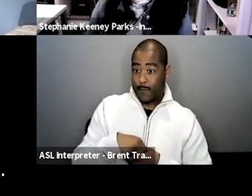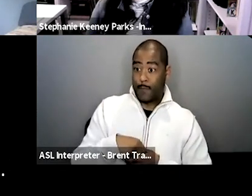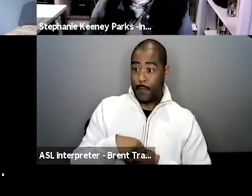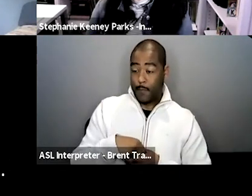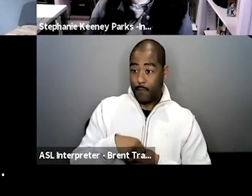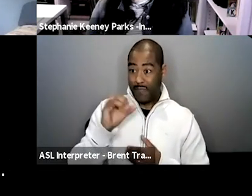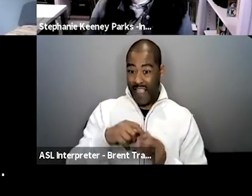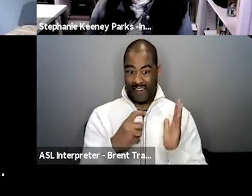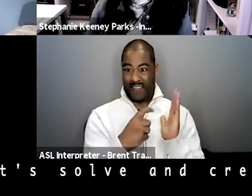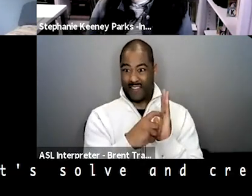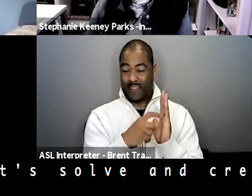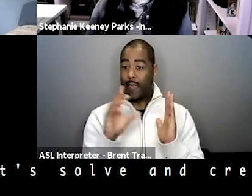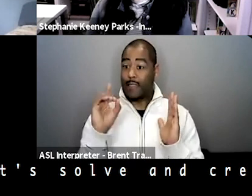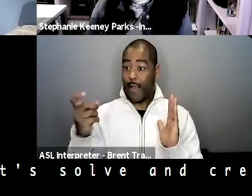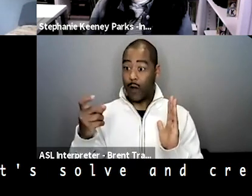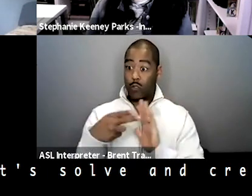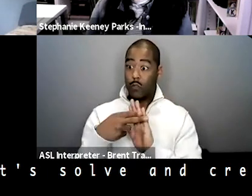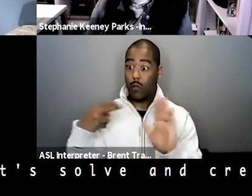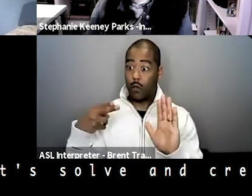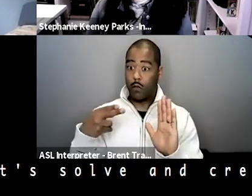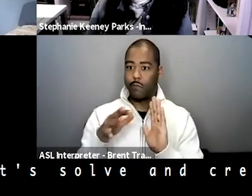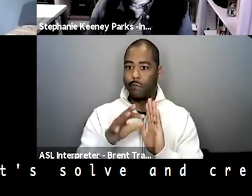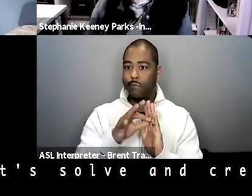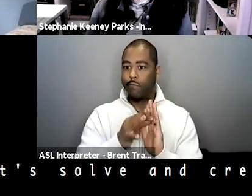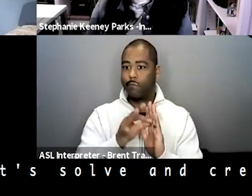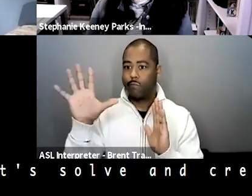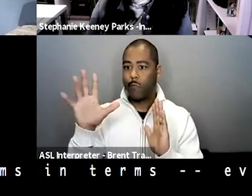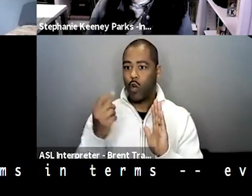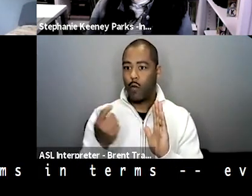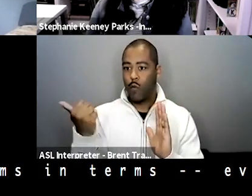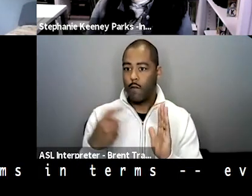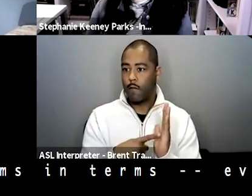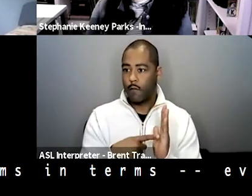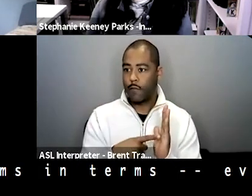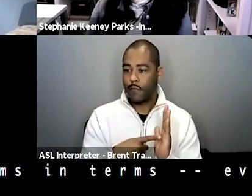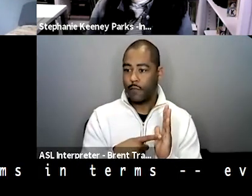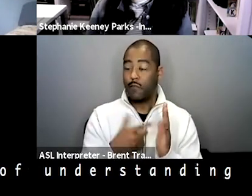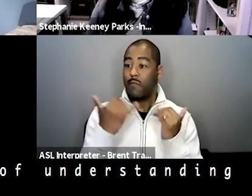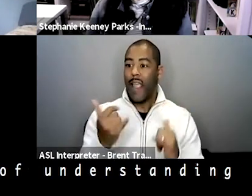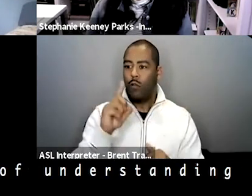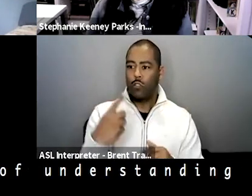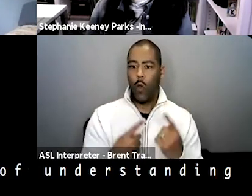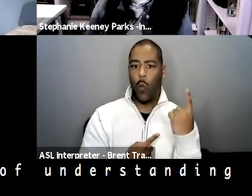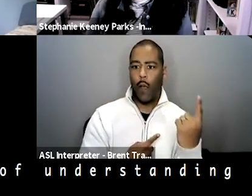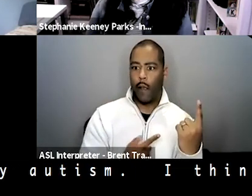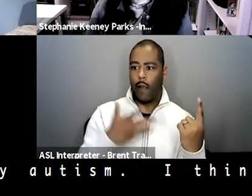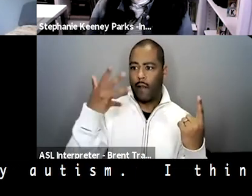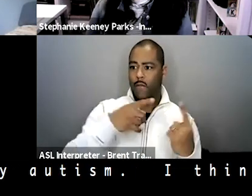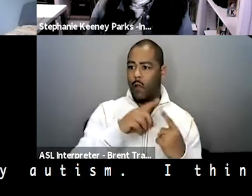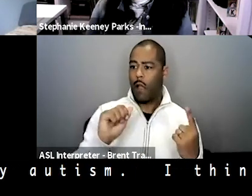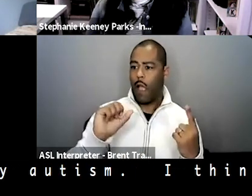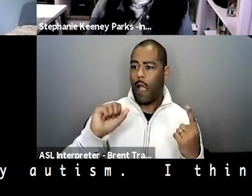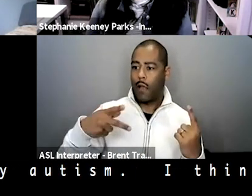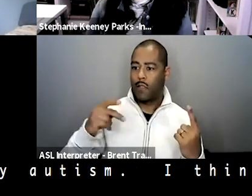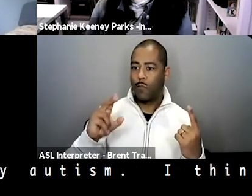people who have the diagnosis of autism. And so that's solved some problems and created some problems in terms of, even in terms of